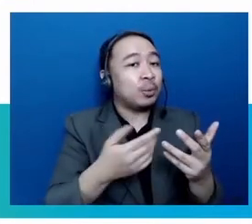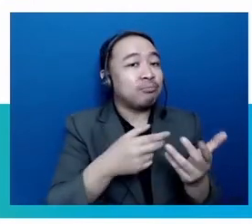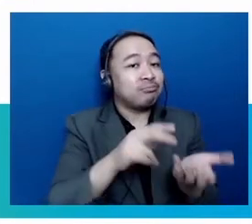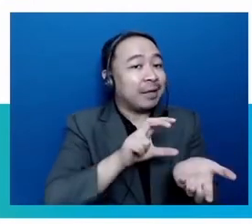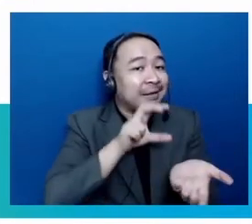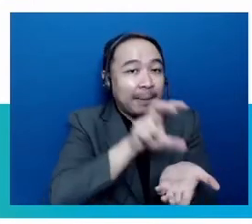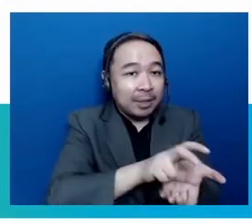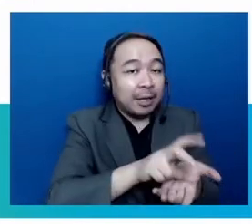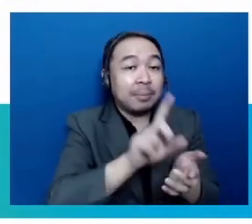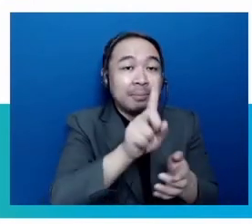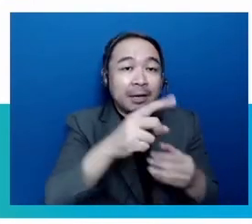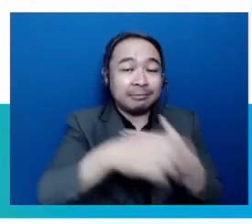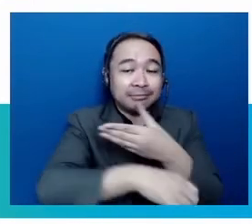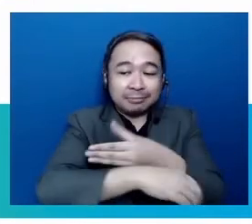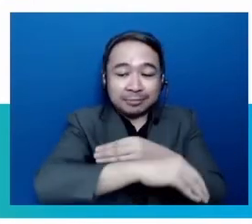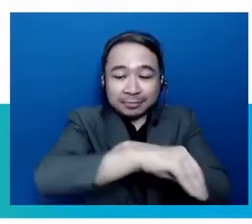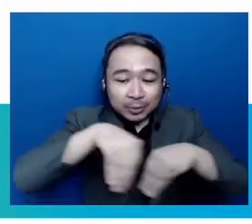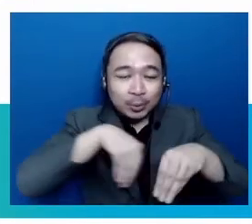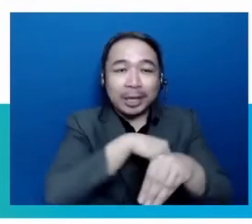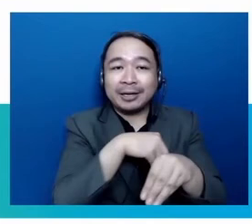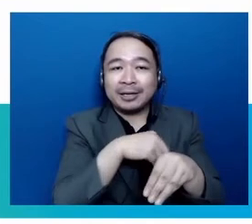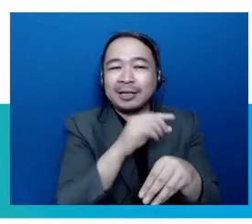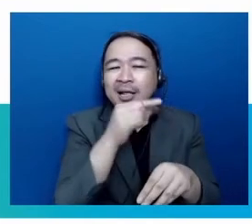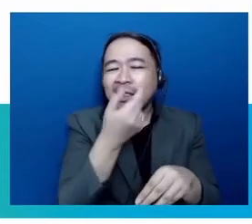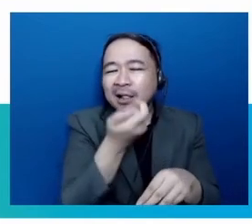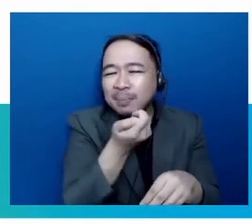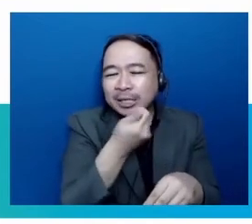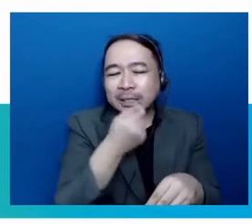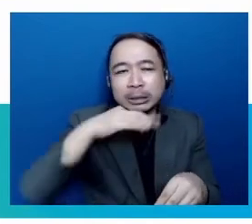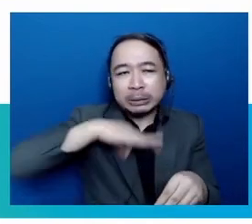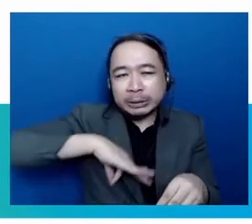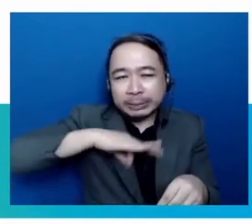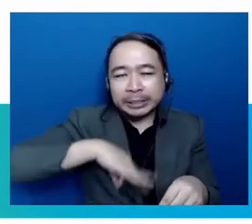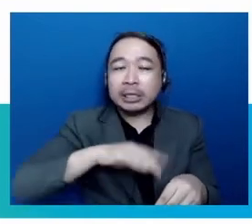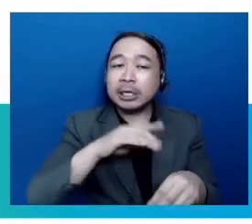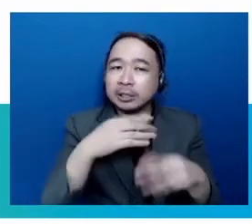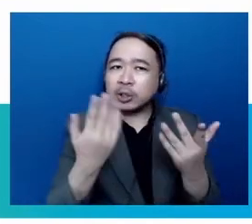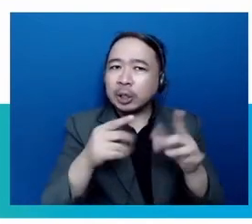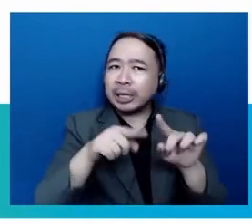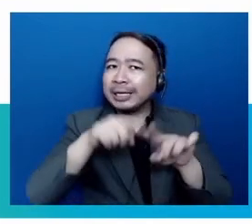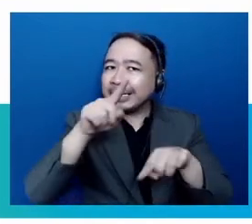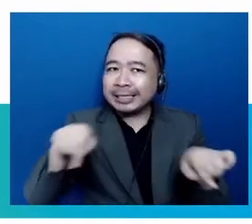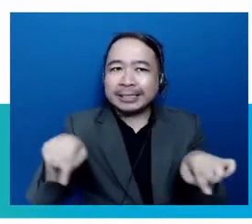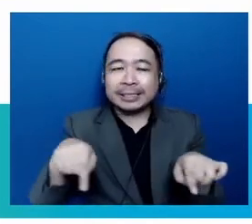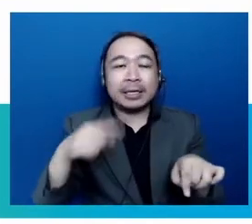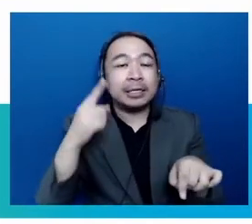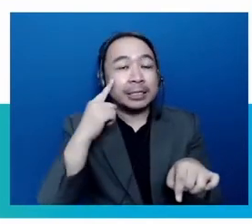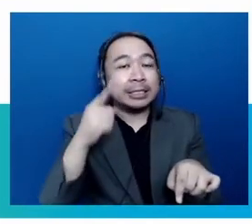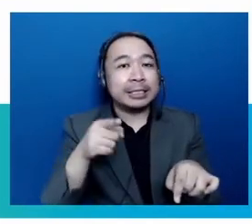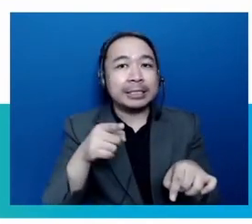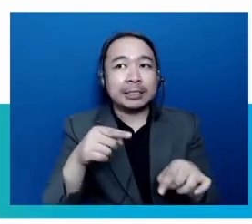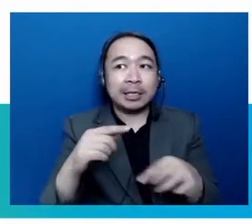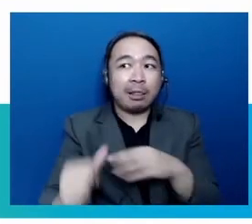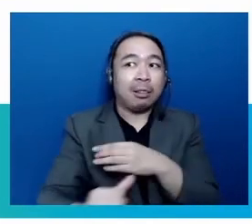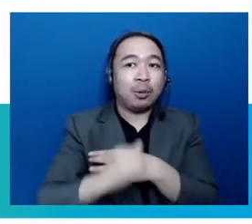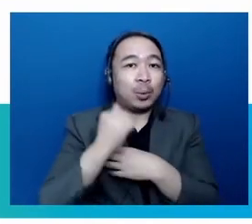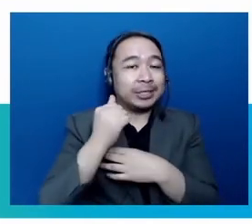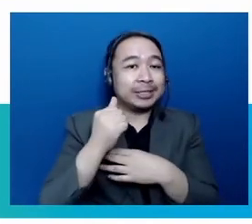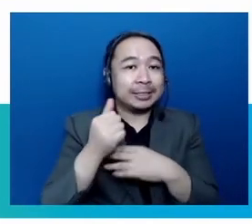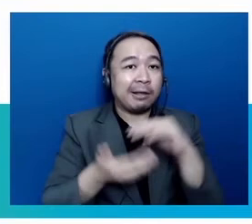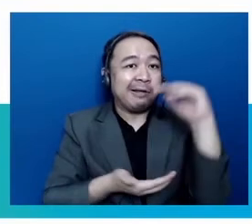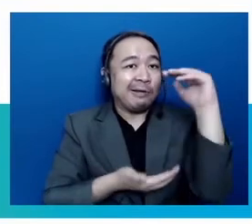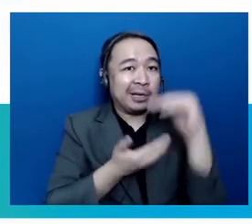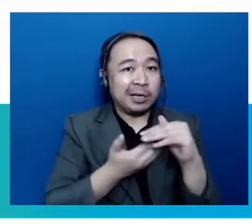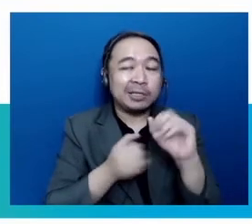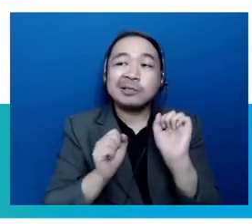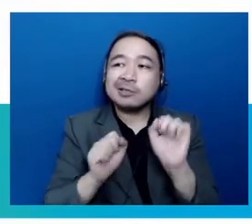risks out of these transactions. And once projects are de-risked by using several types